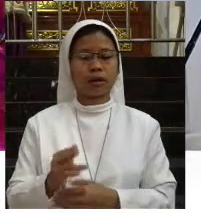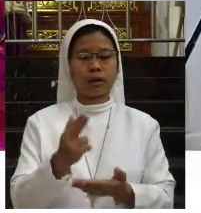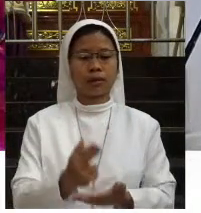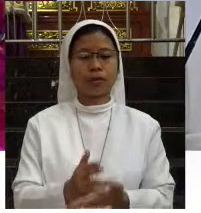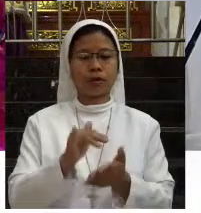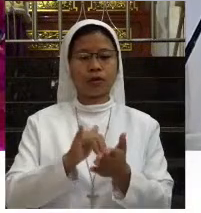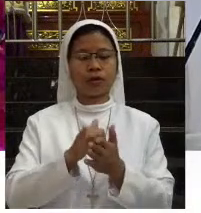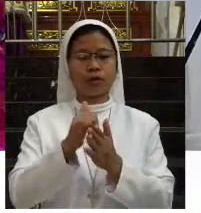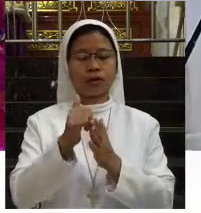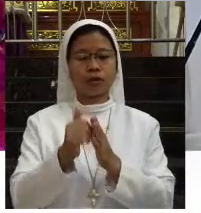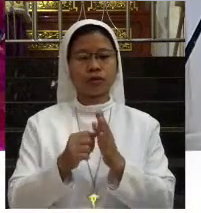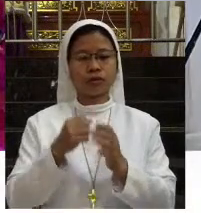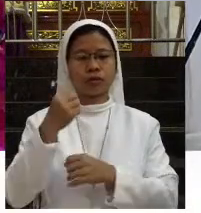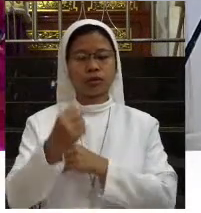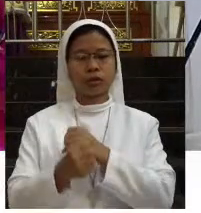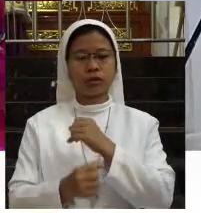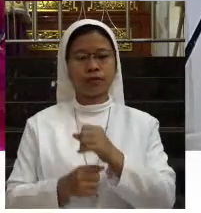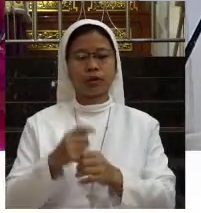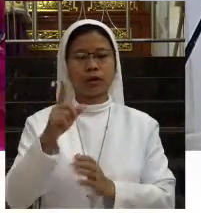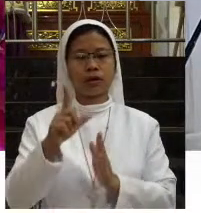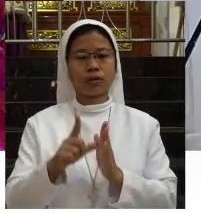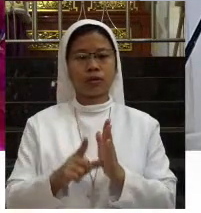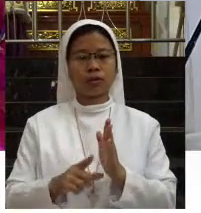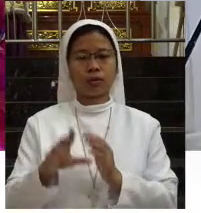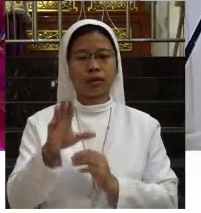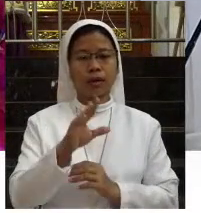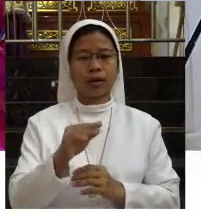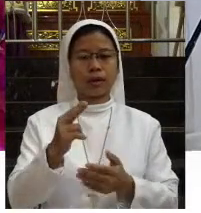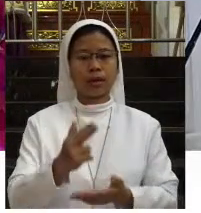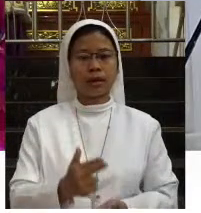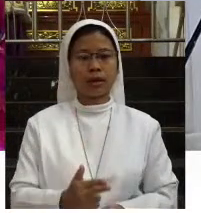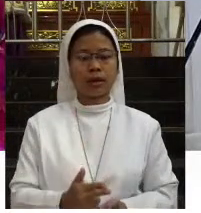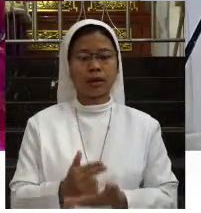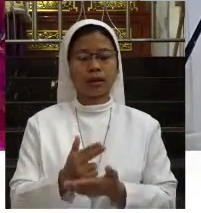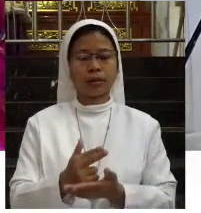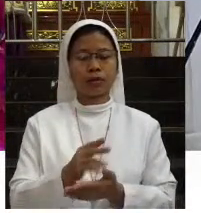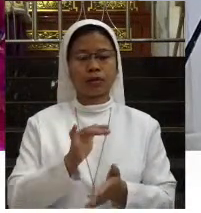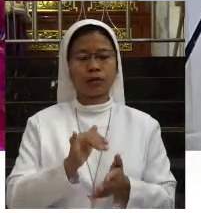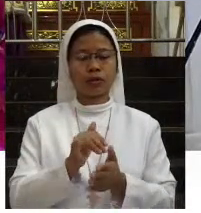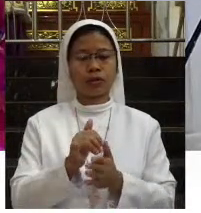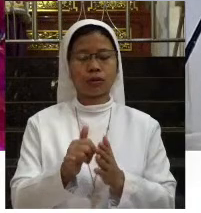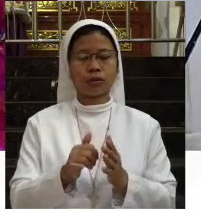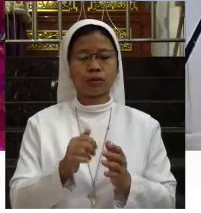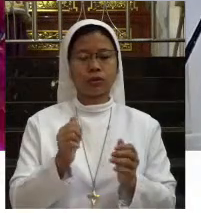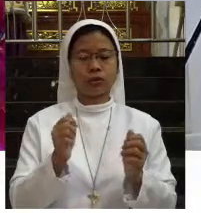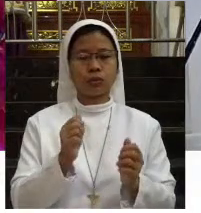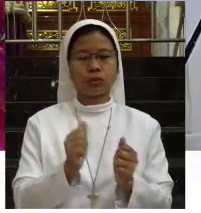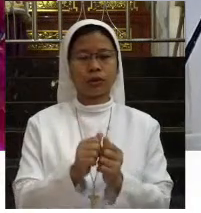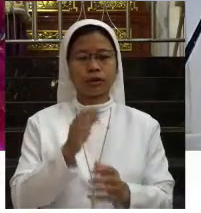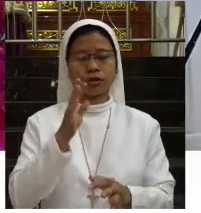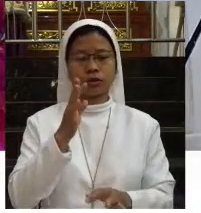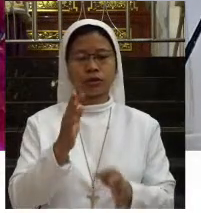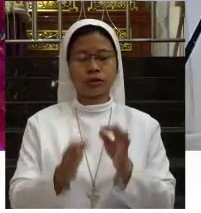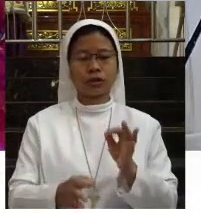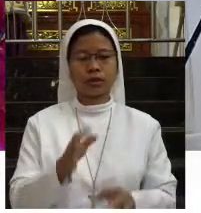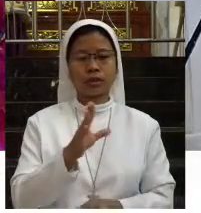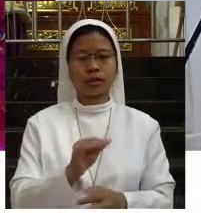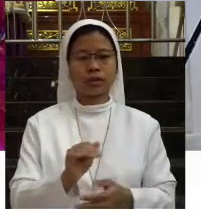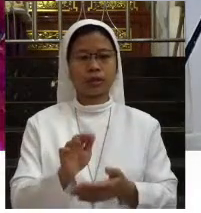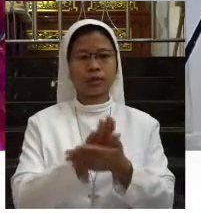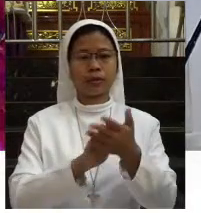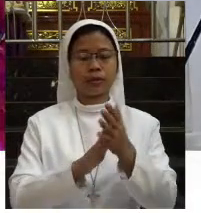may prosper the work of all who labored for justice, life, and peace. We